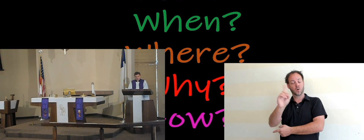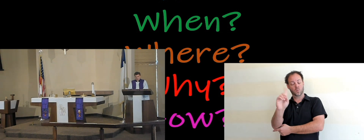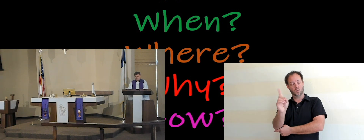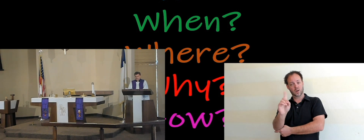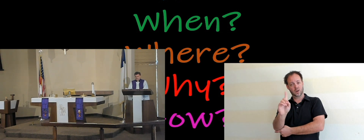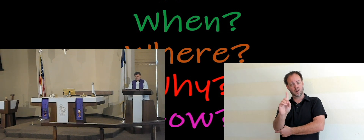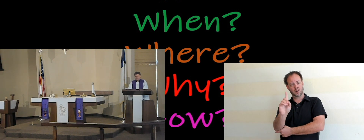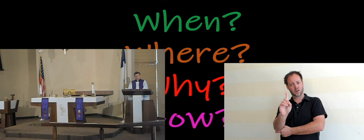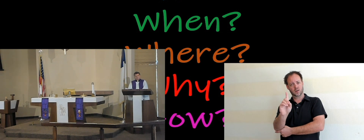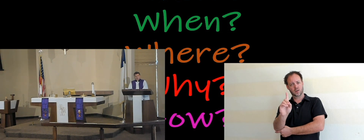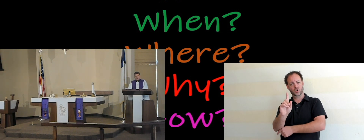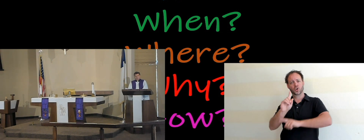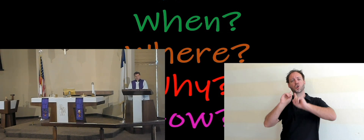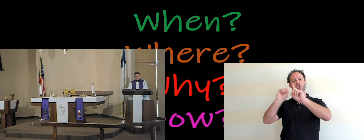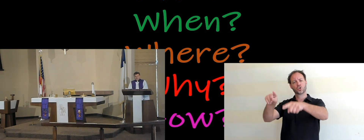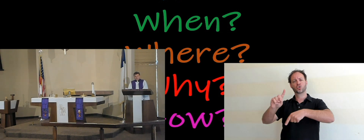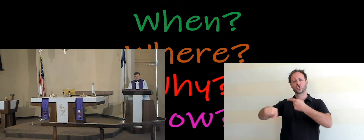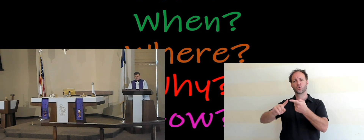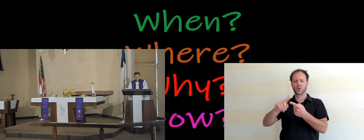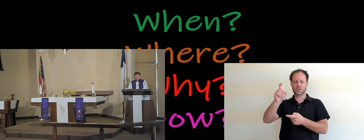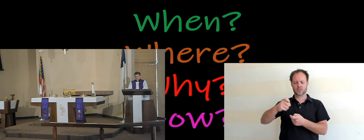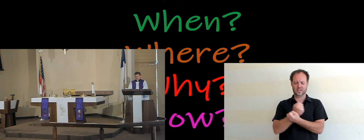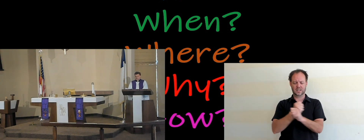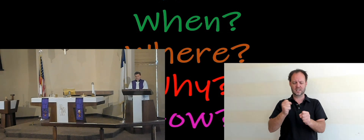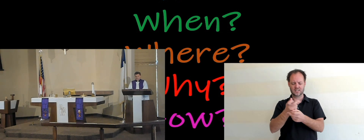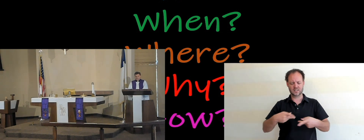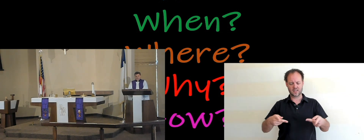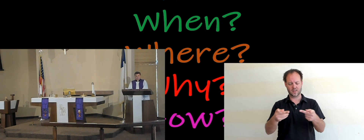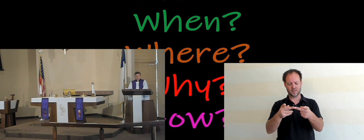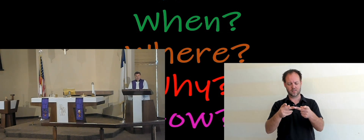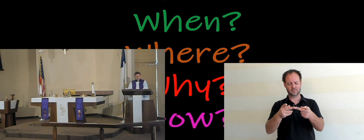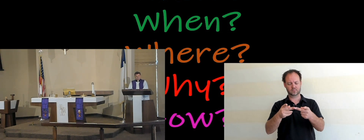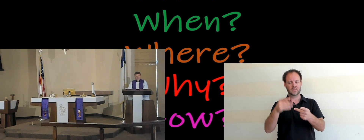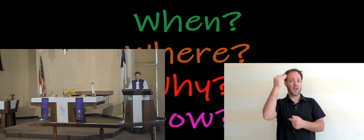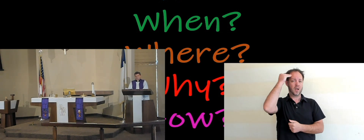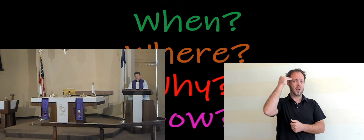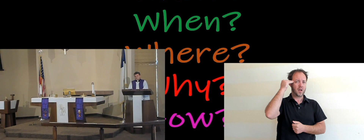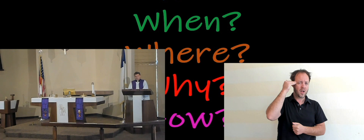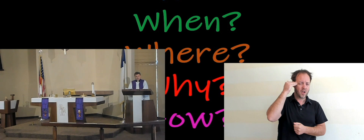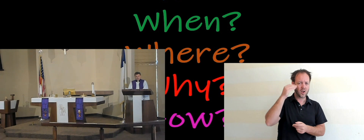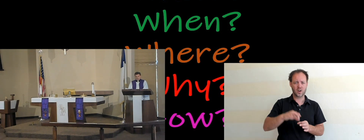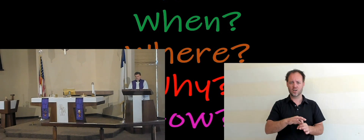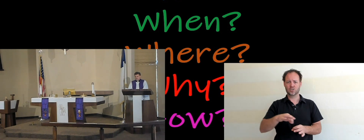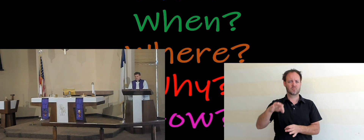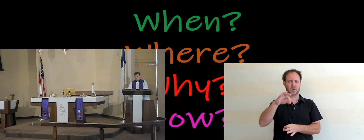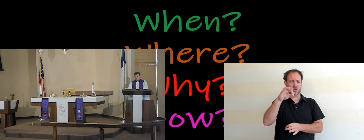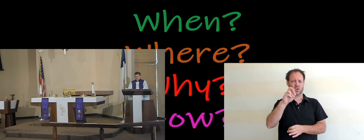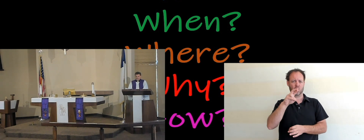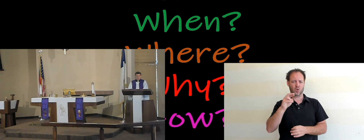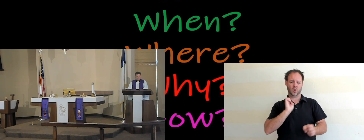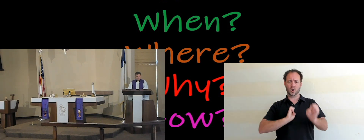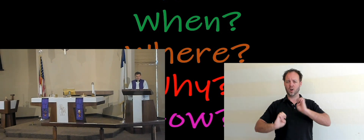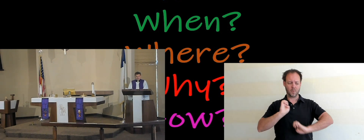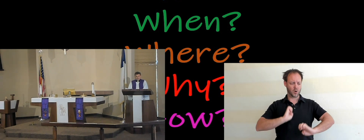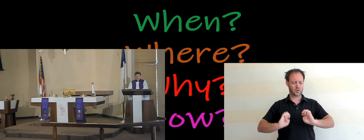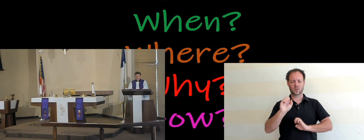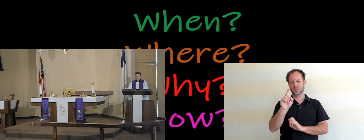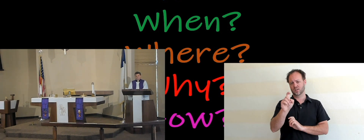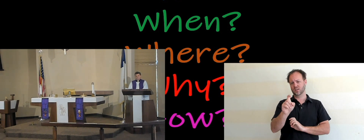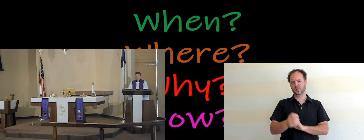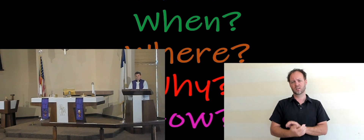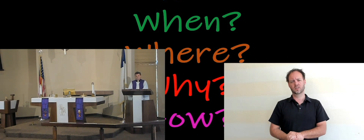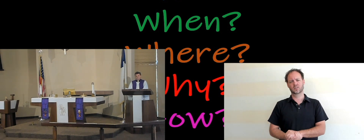Where do you go when you need a safe place, either mentally or spiritually or emotionally?